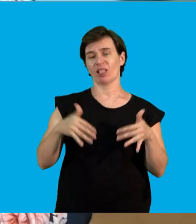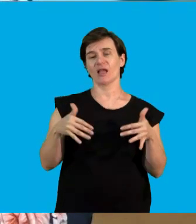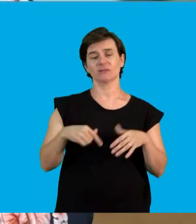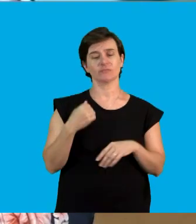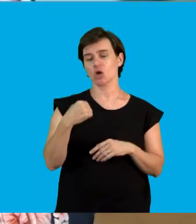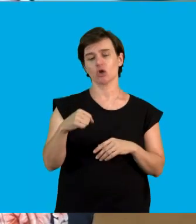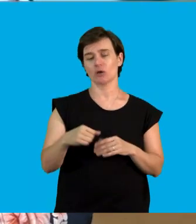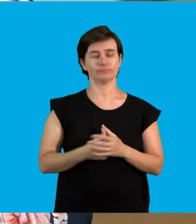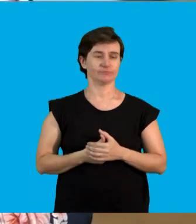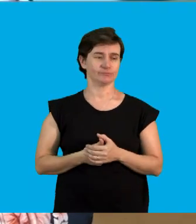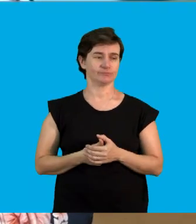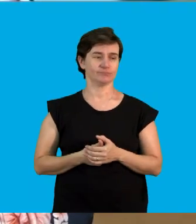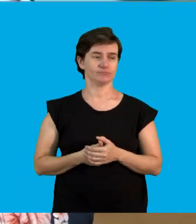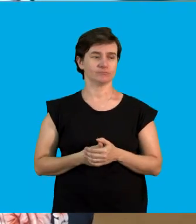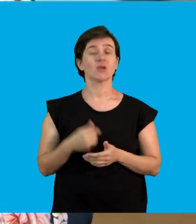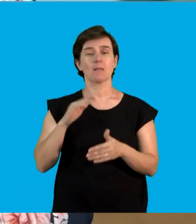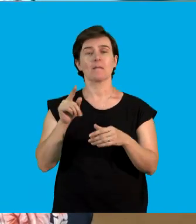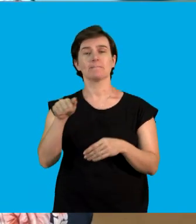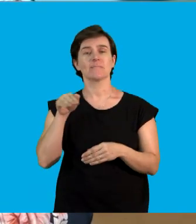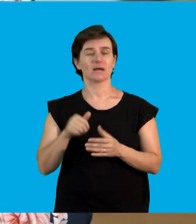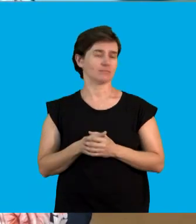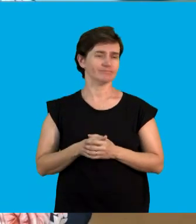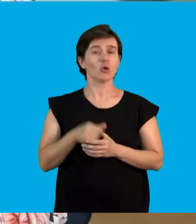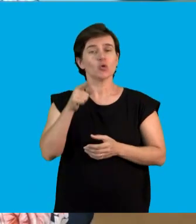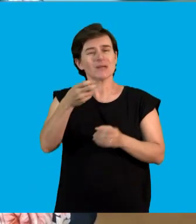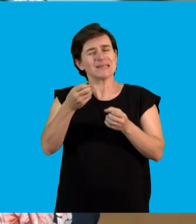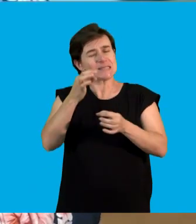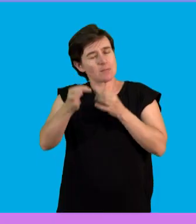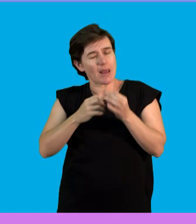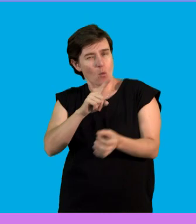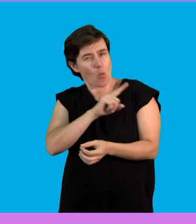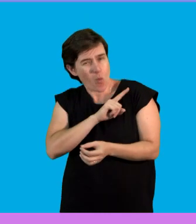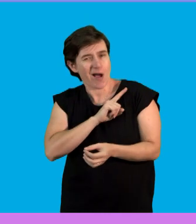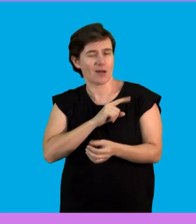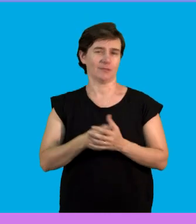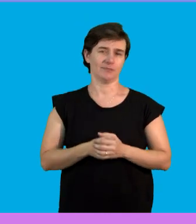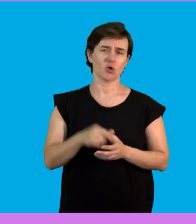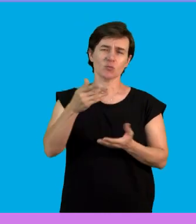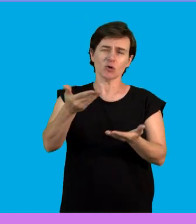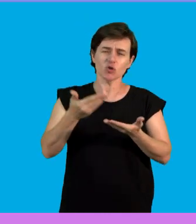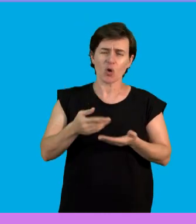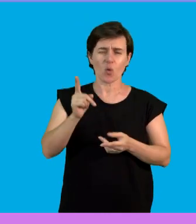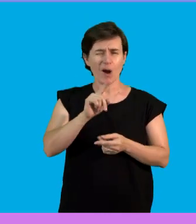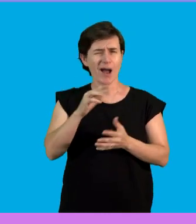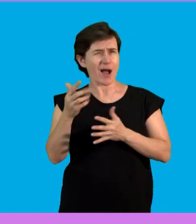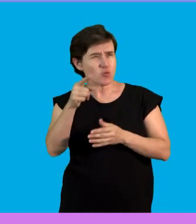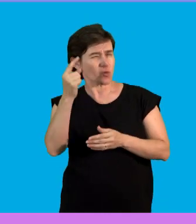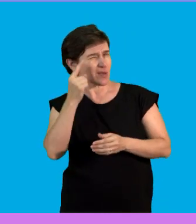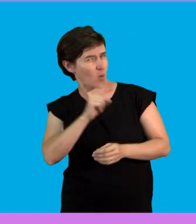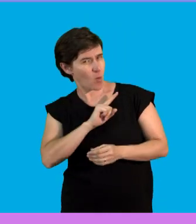can't be lazy and just say no in the bank and then stop there. Give a reason for your choice means show us